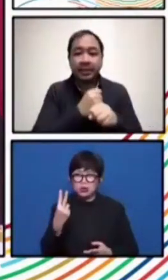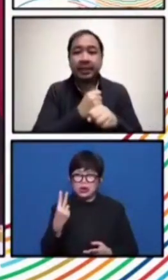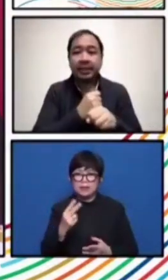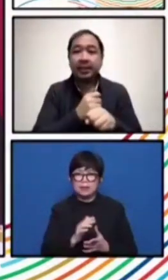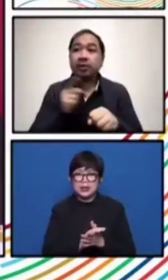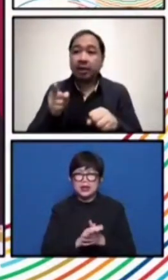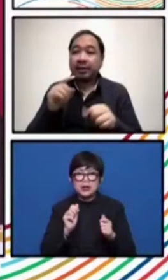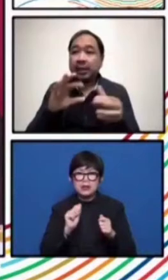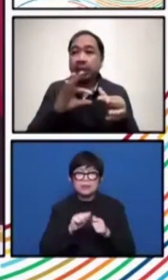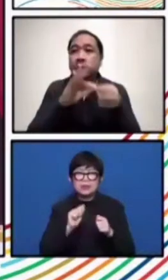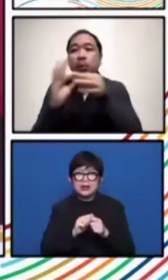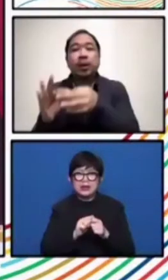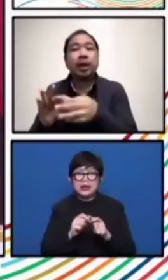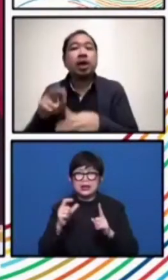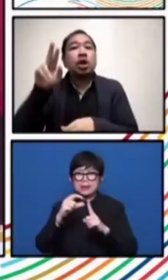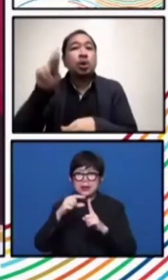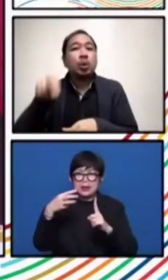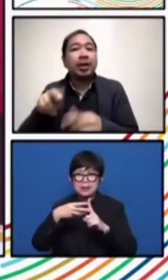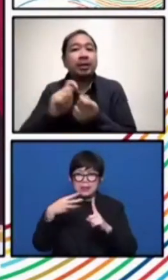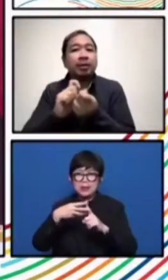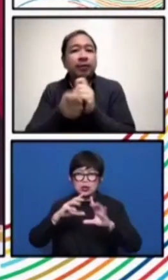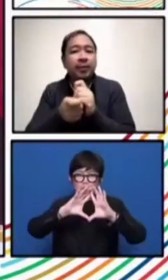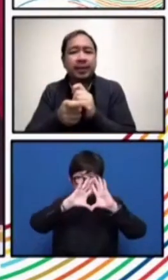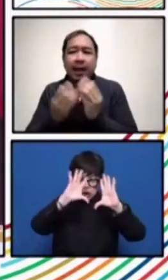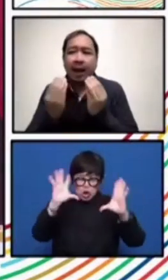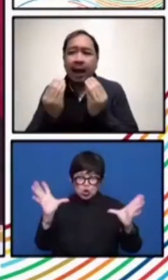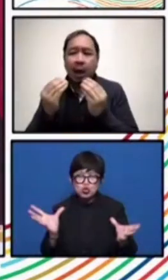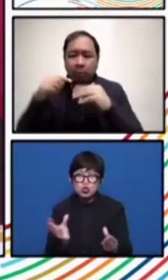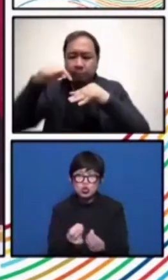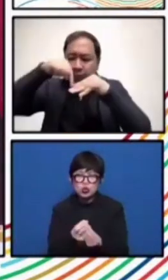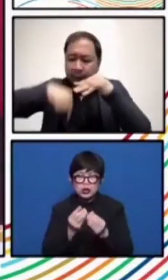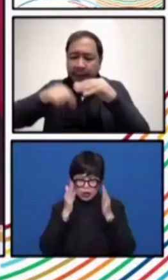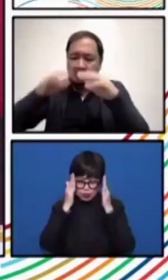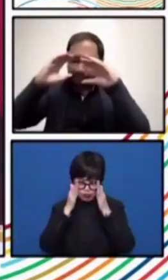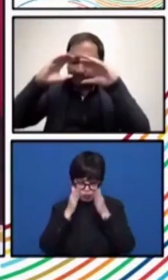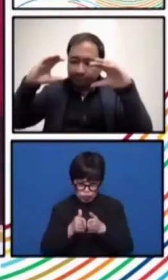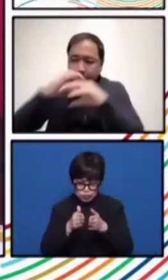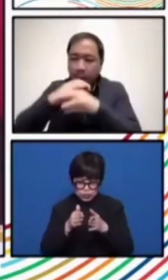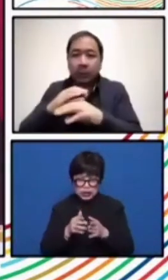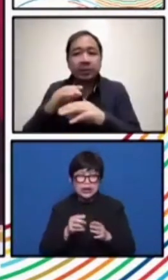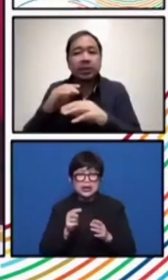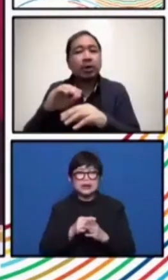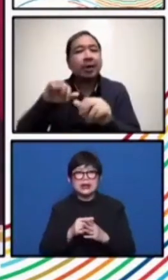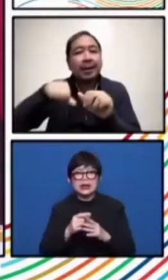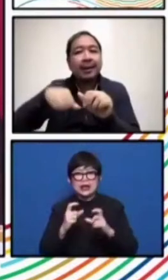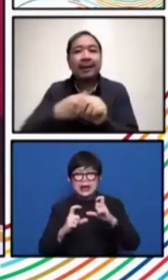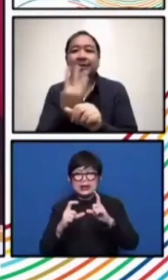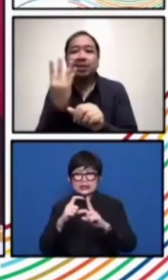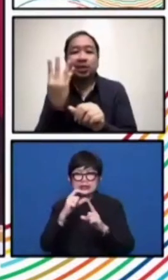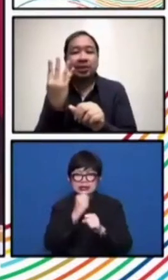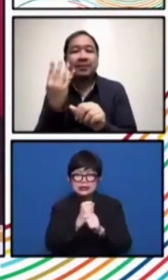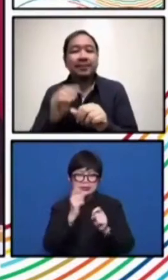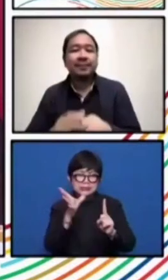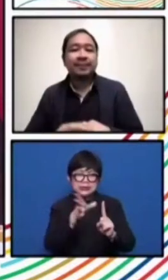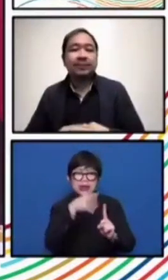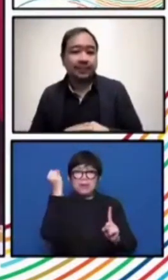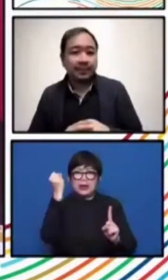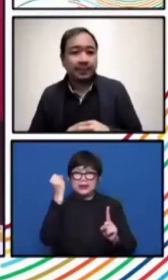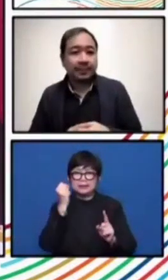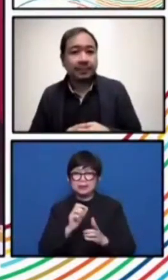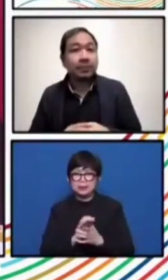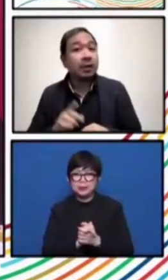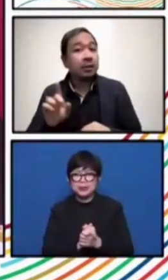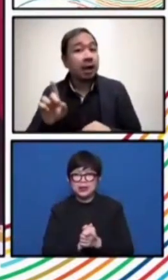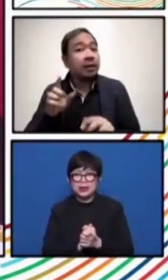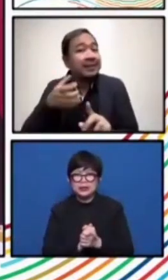more comprehensive in our focus on on the sustainable development goals what is the added value at least we